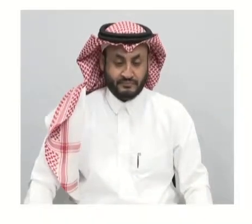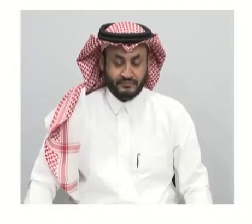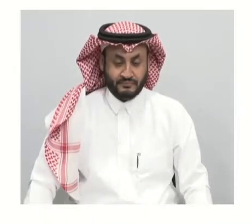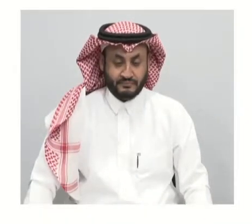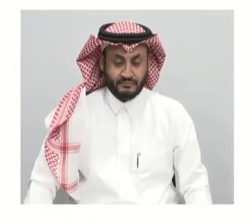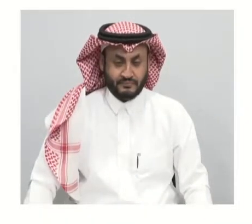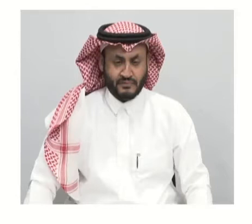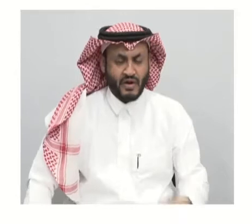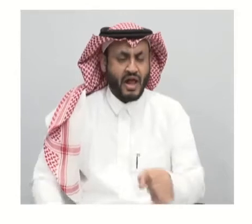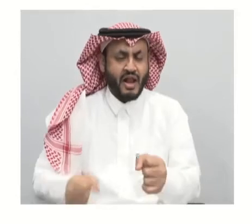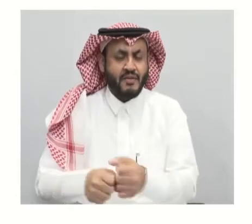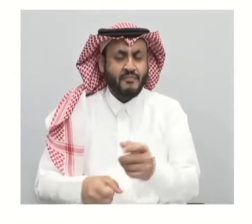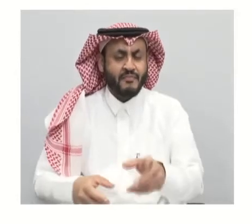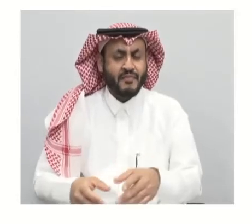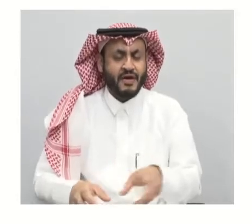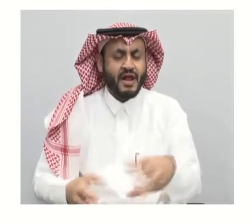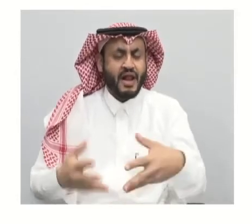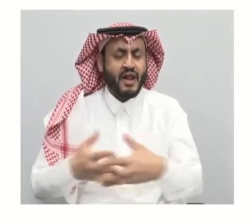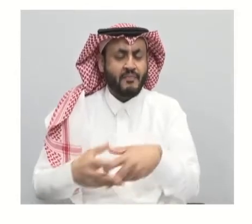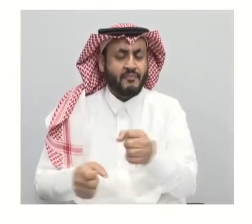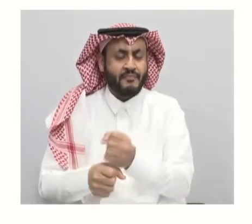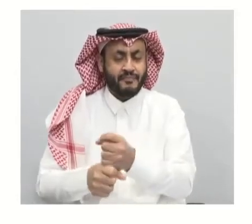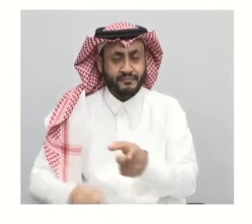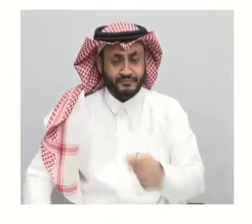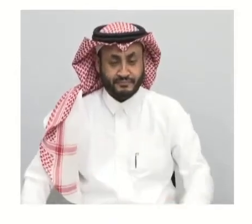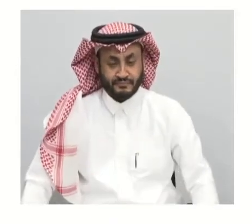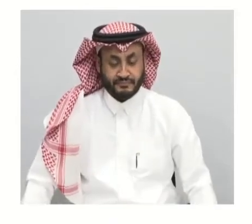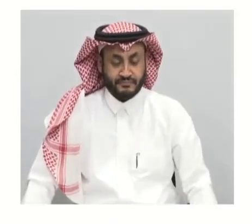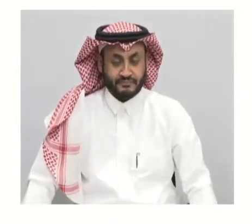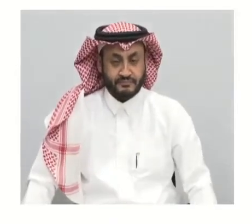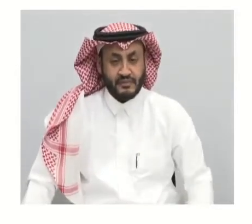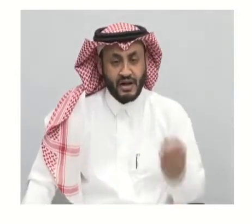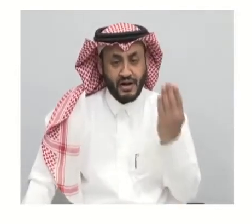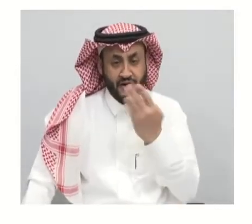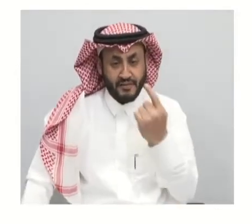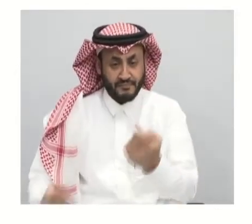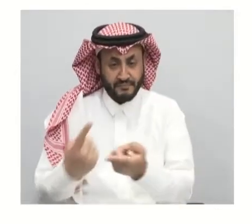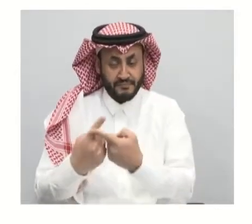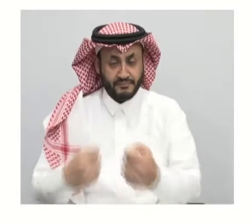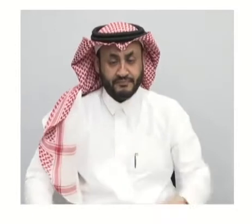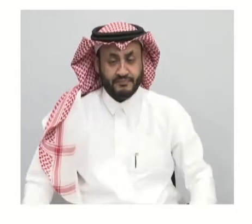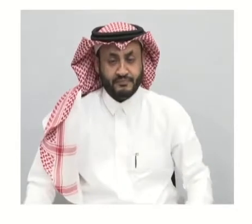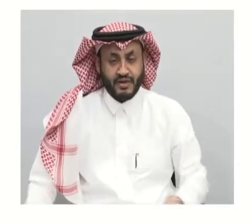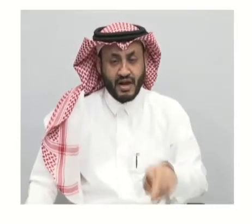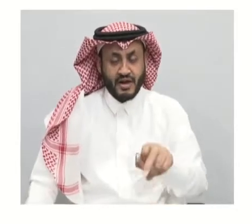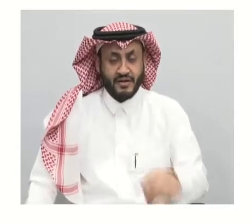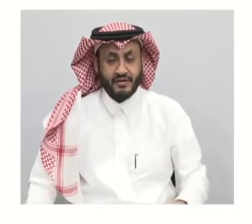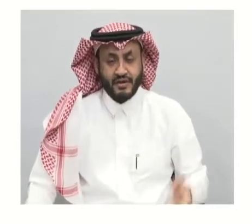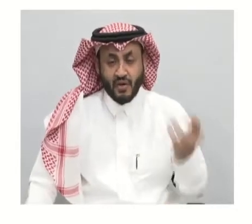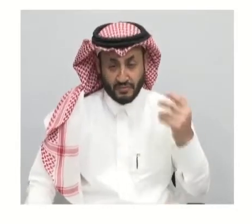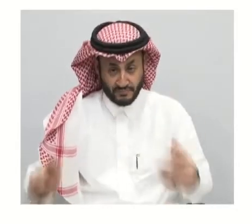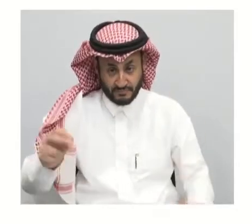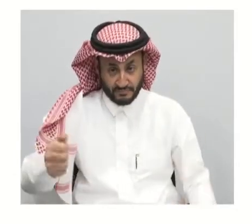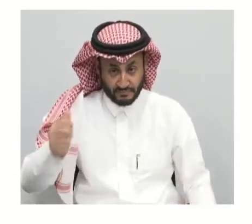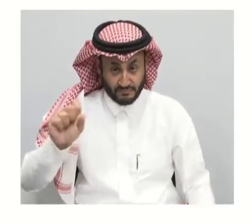Let's do it together, okay? We will do this one together. So let's read the first one. My brother was watching, so